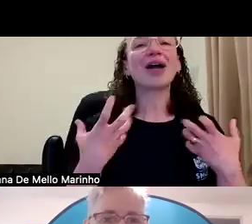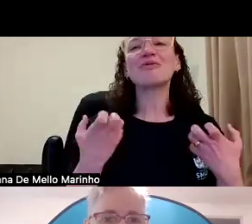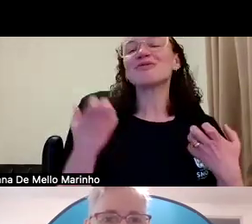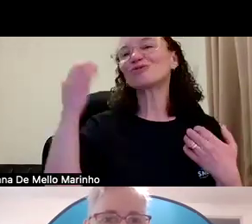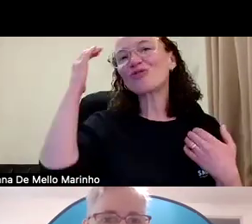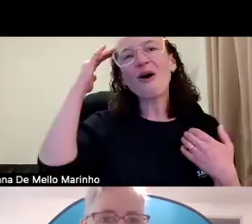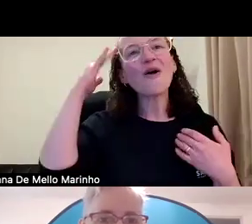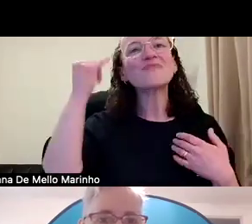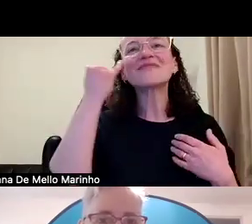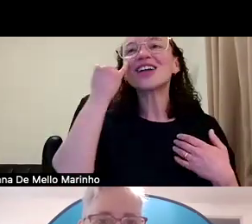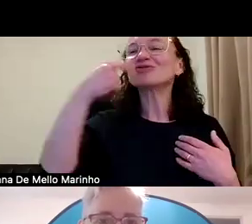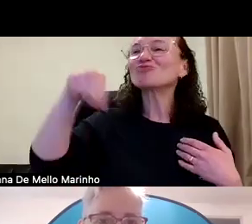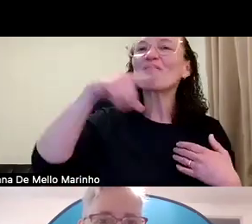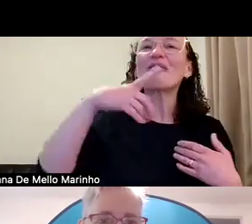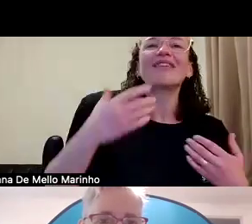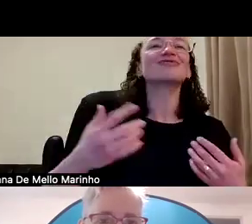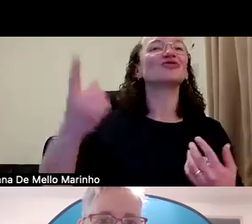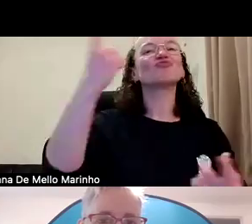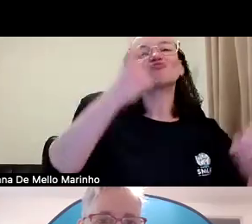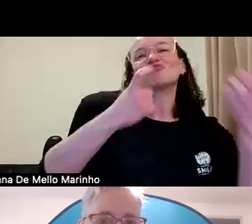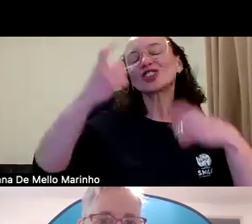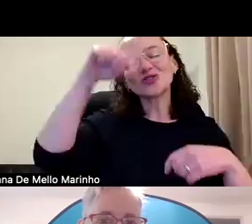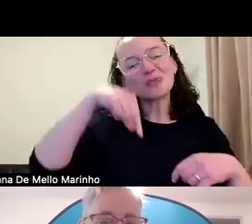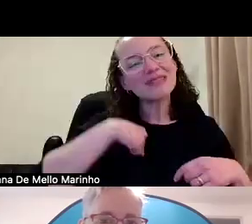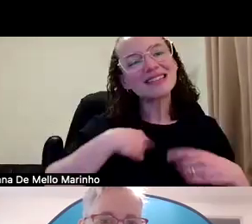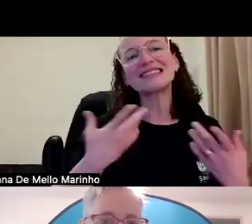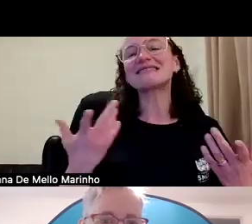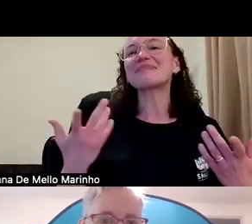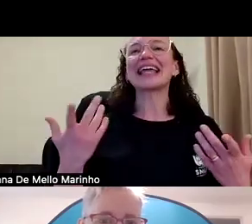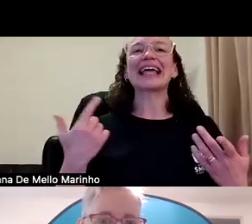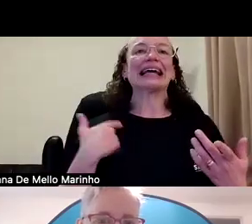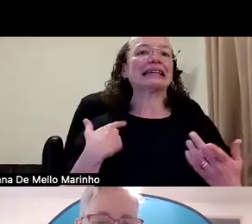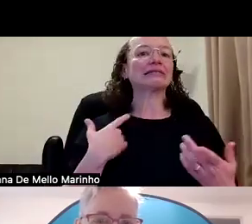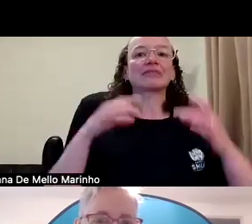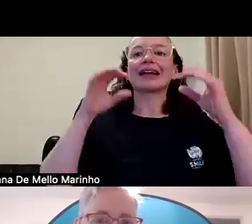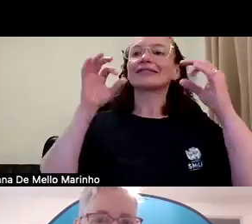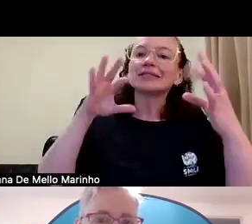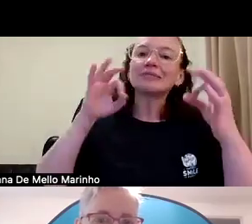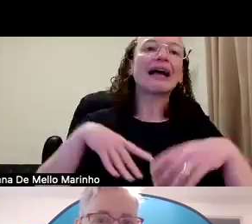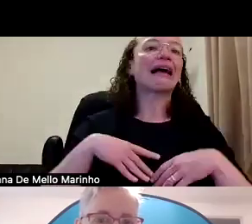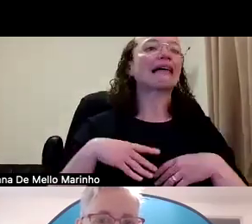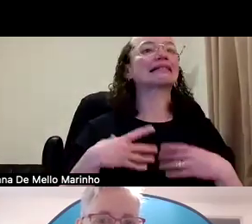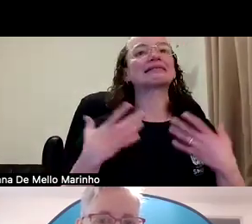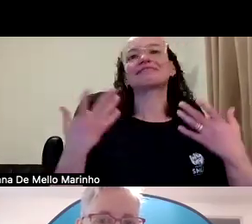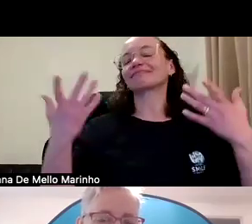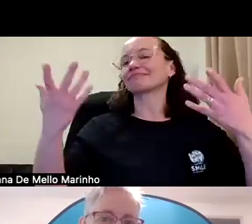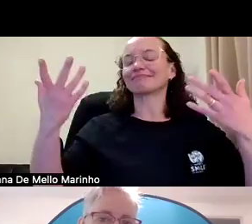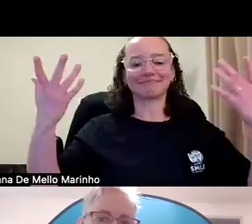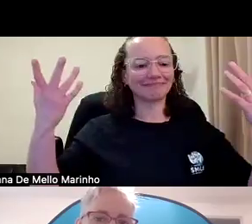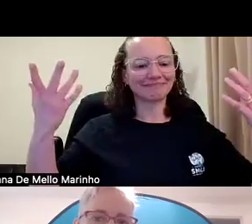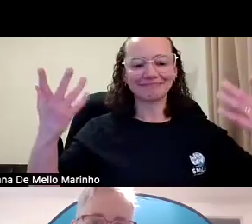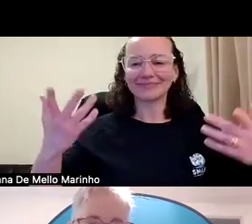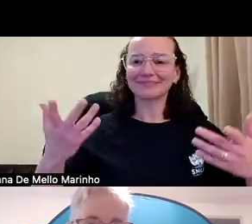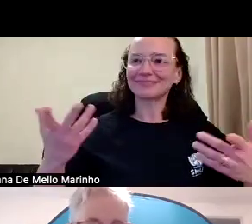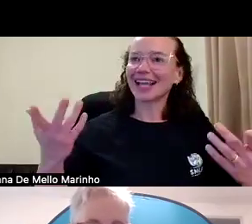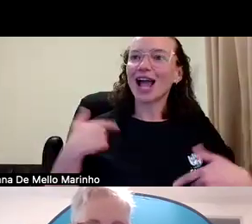Okay, so I'd like to know if you have any questions for me, any